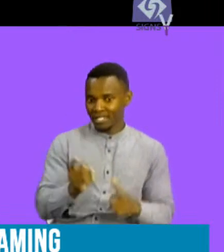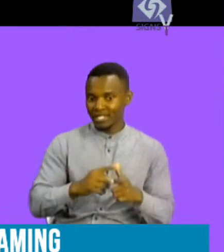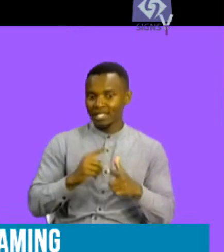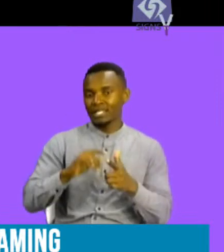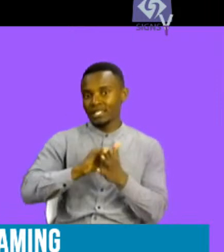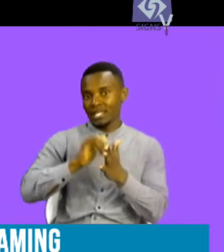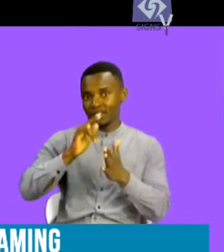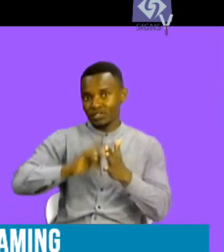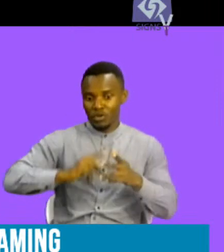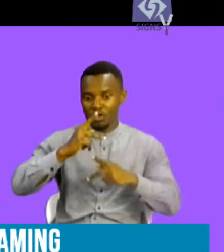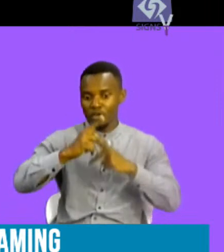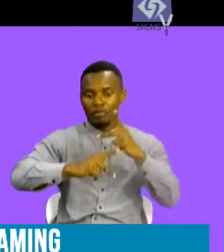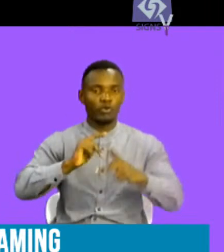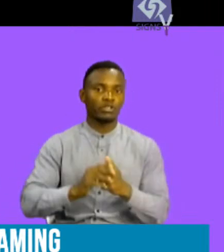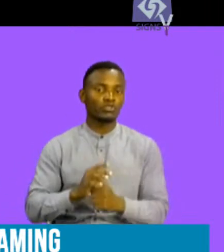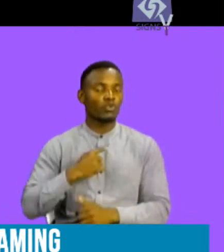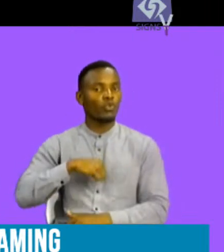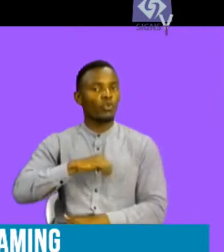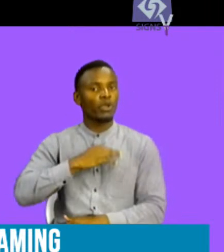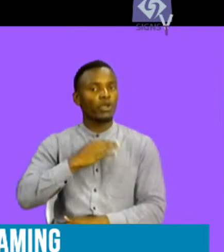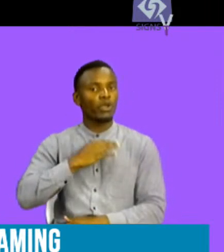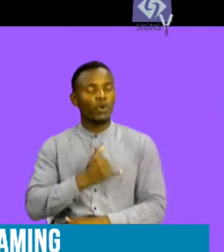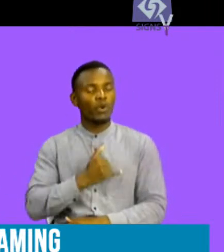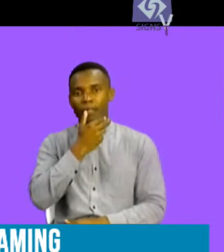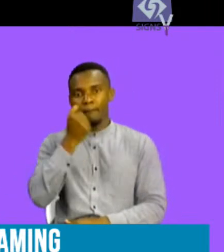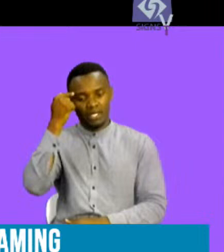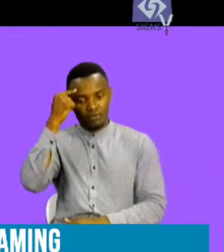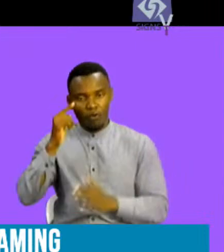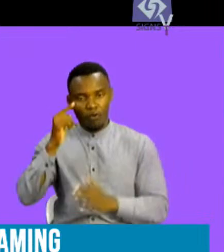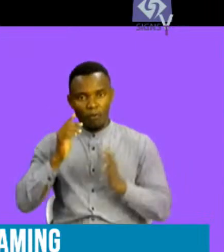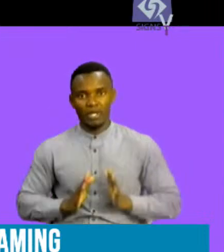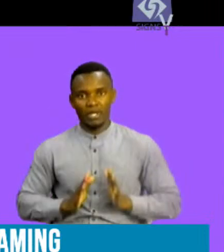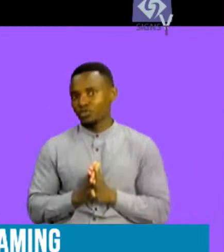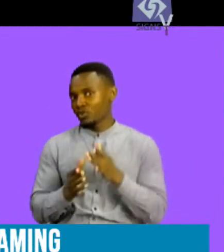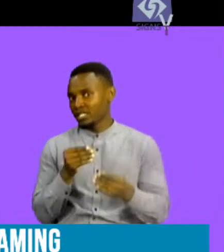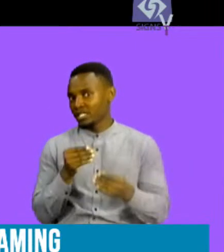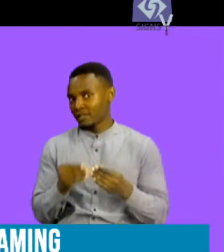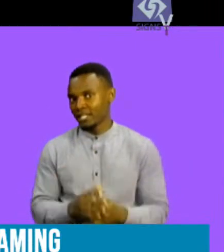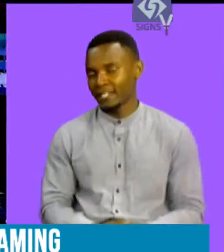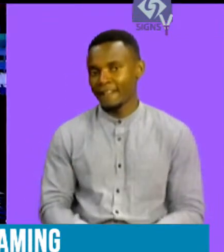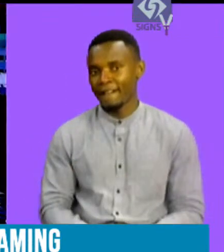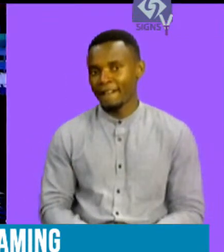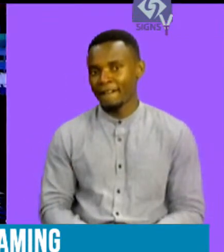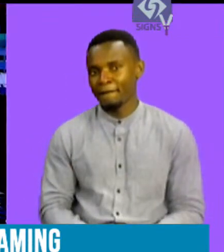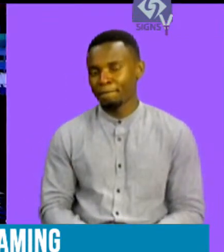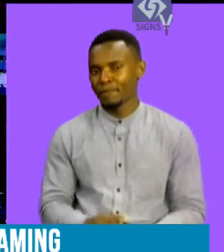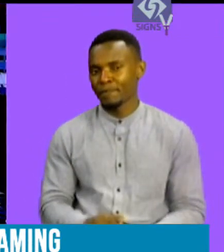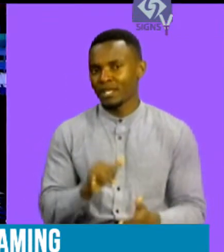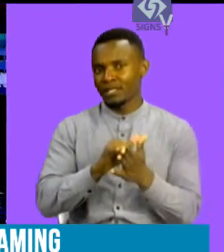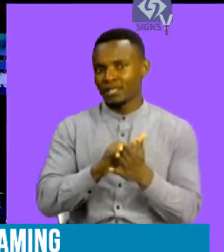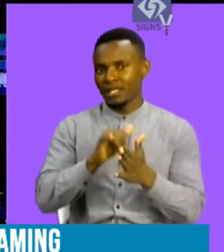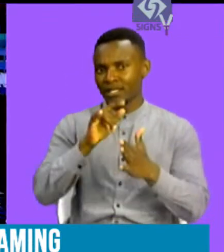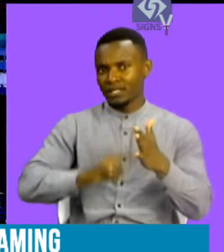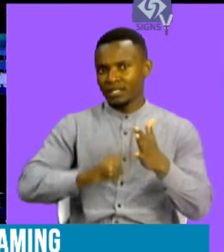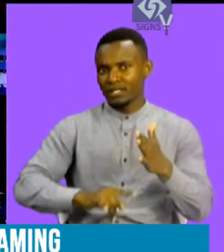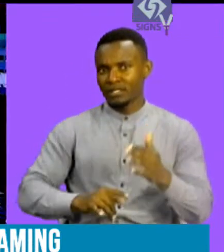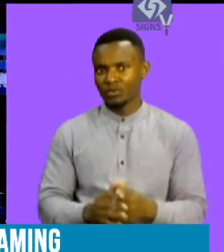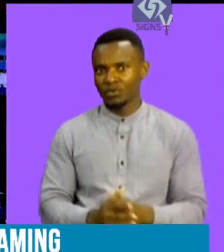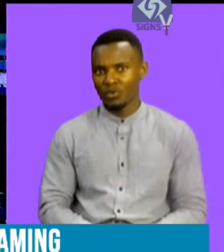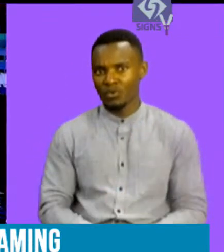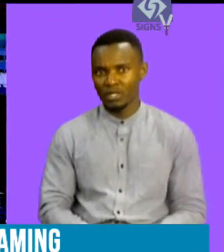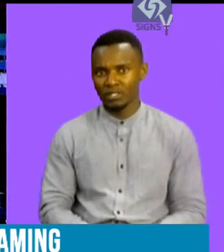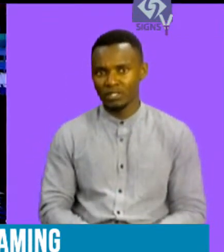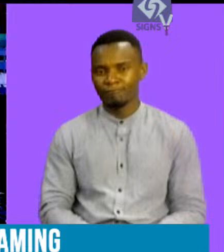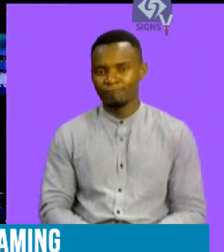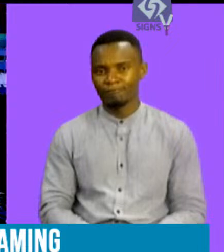disability, what is the best for them? Yes. And that is a very integral question as you winded that